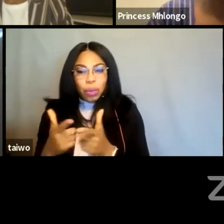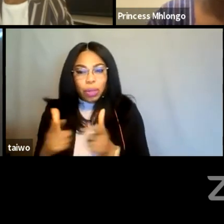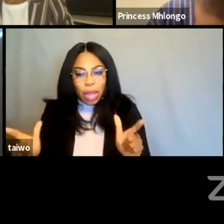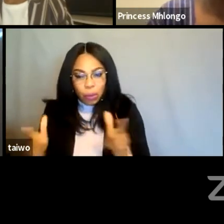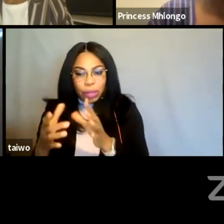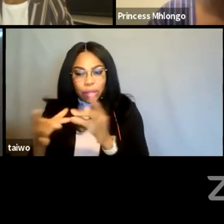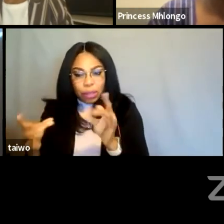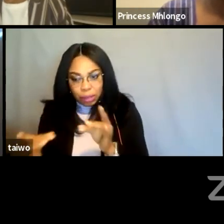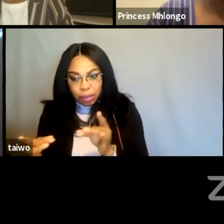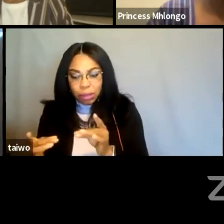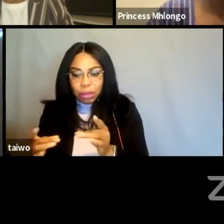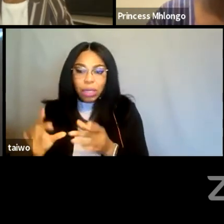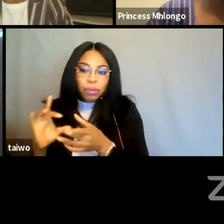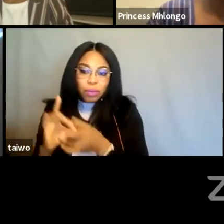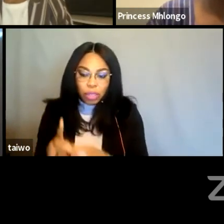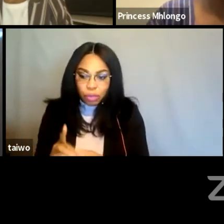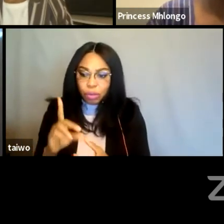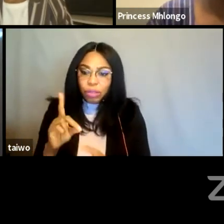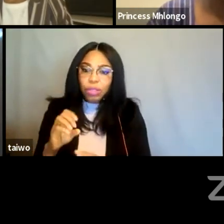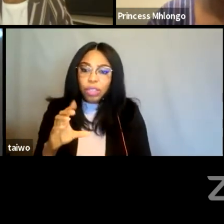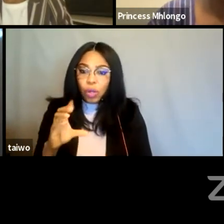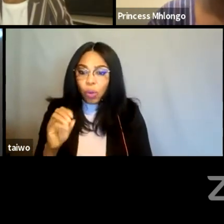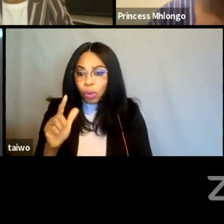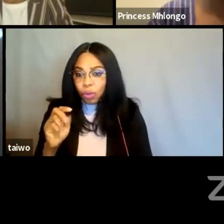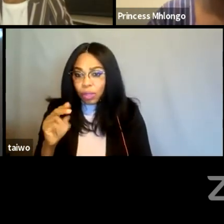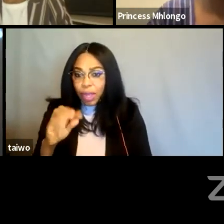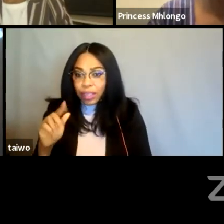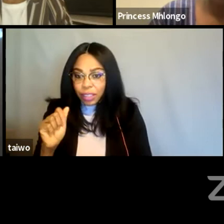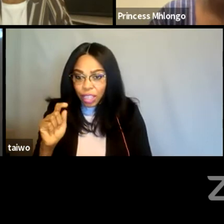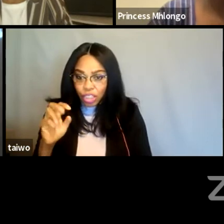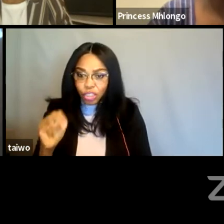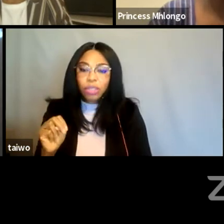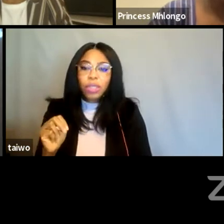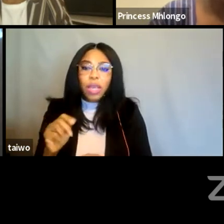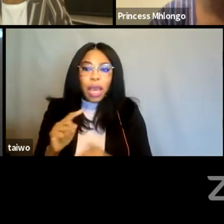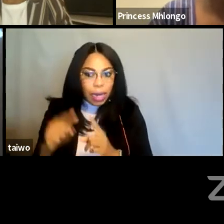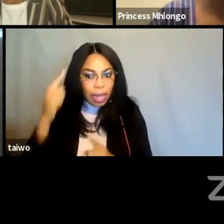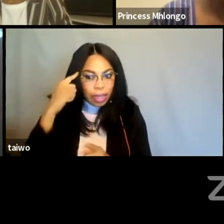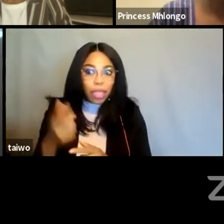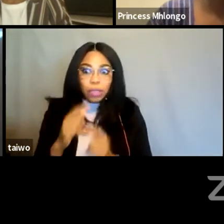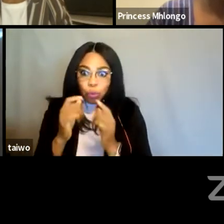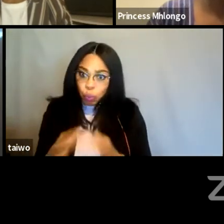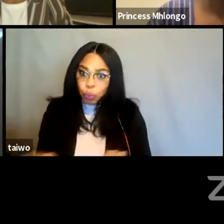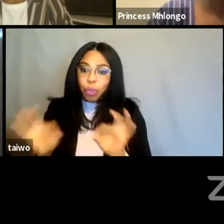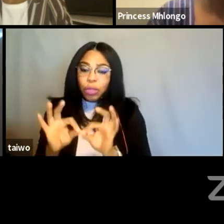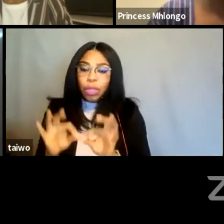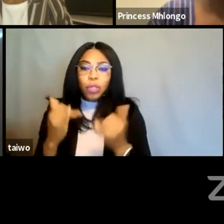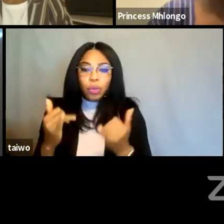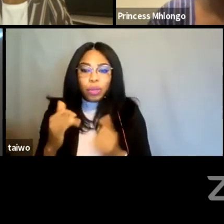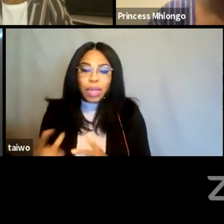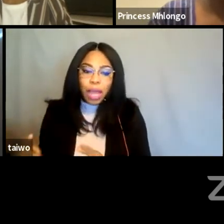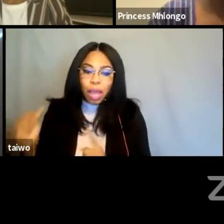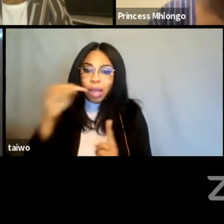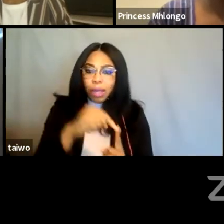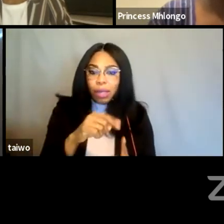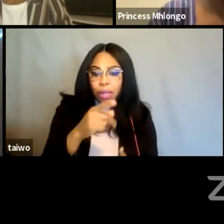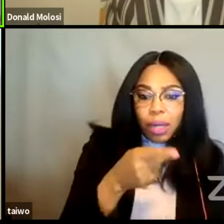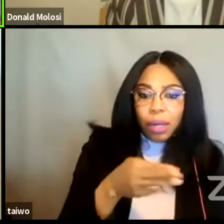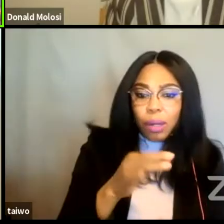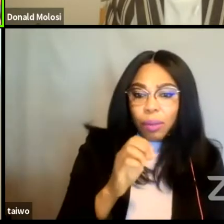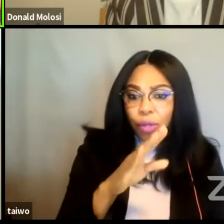within the context of decolonization, because I think it's really very critical. But I want to go back to Princess based on this question